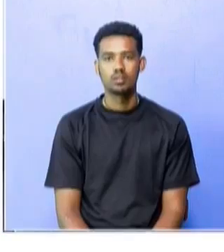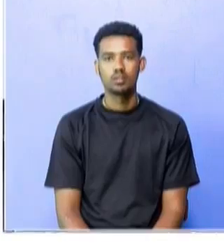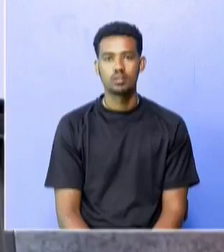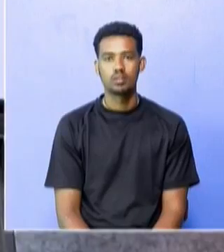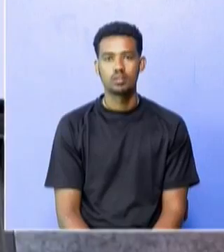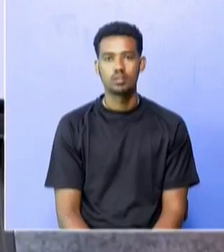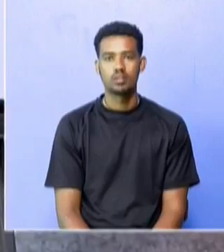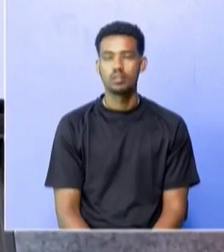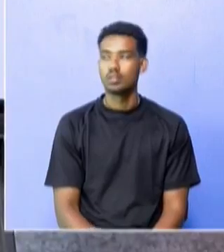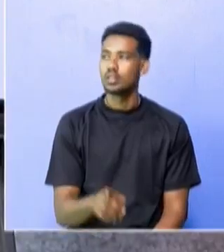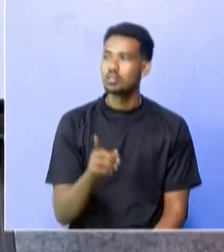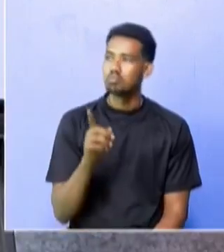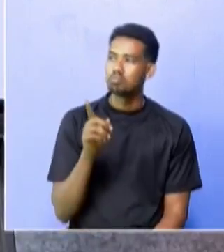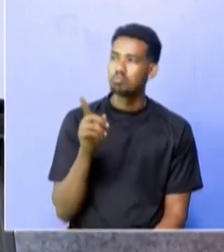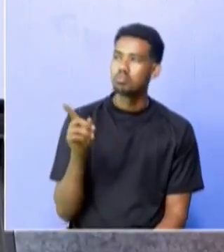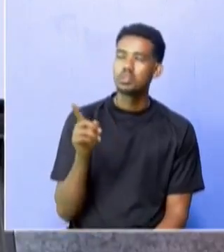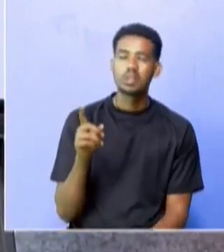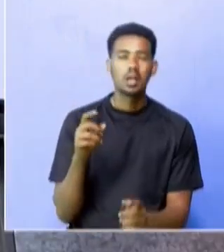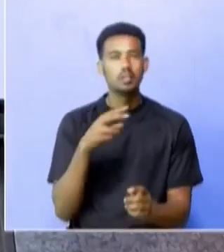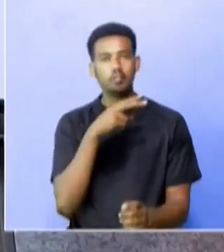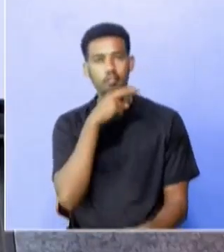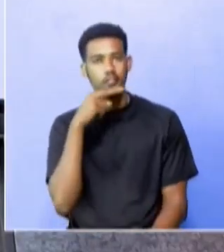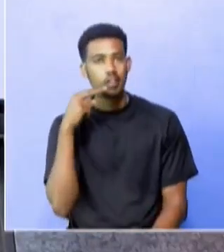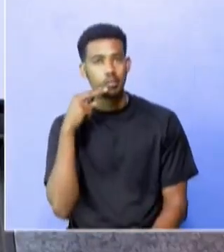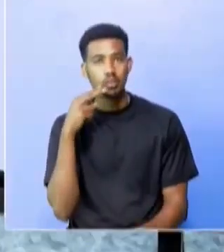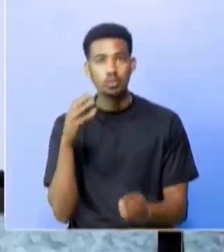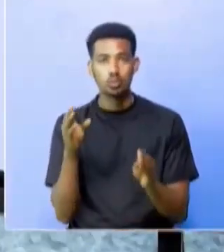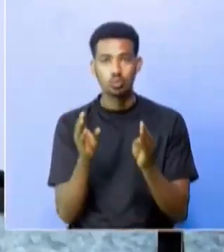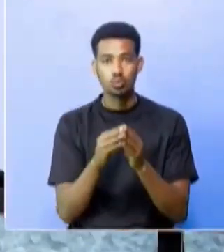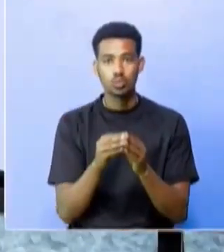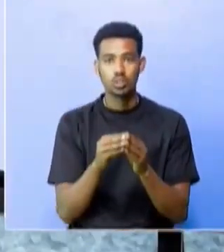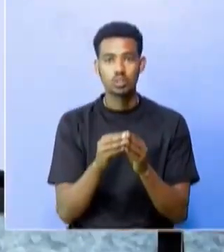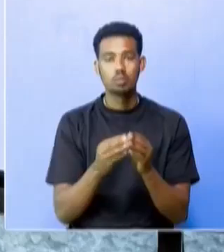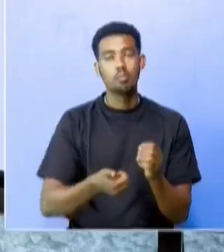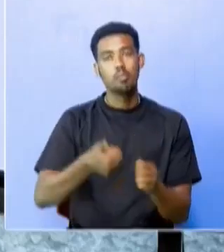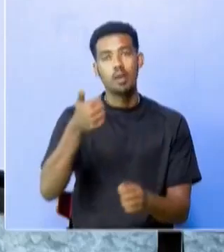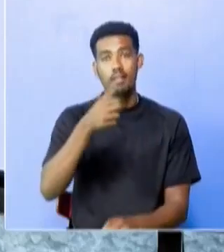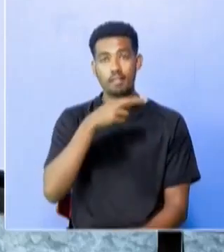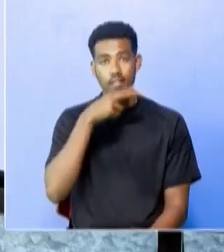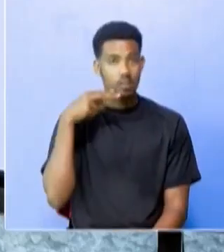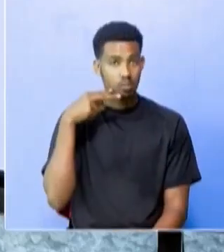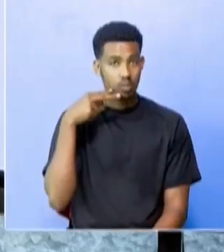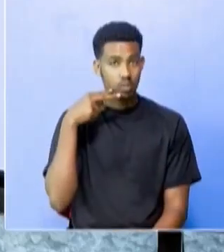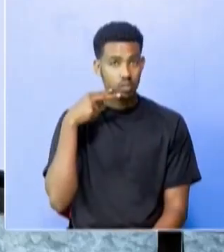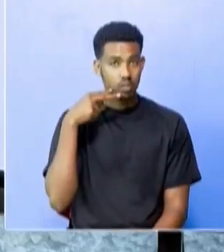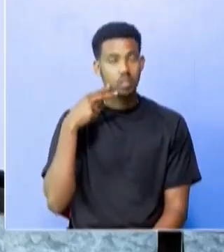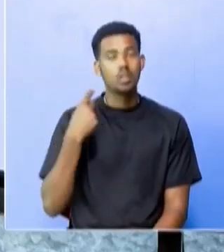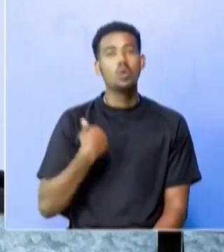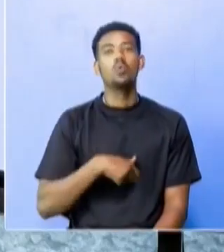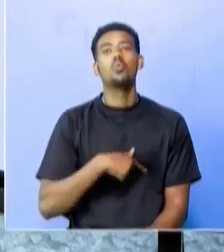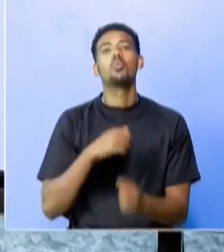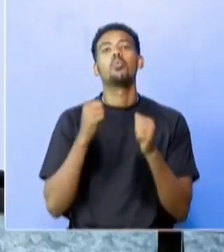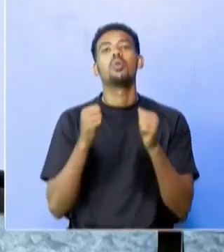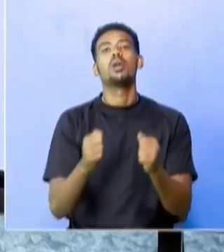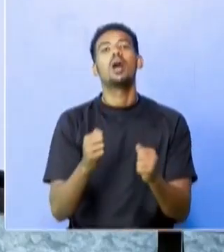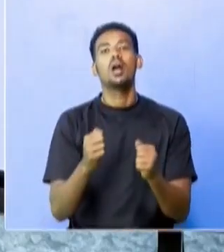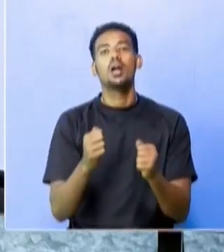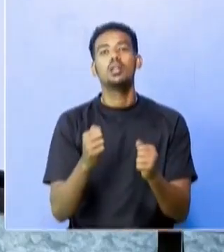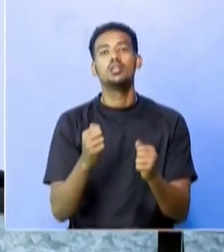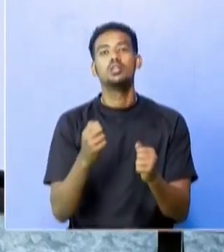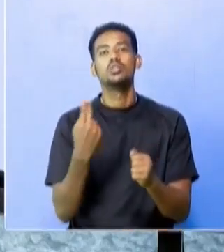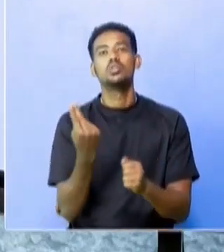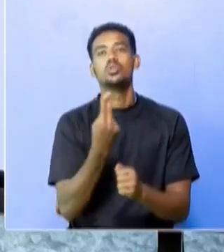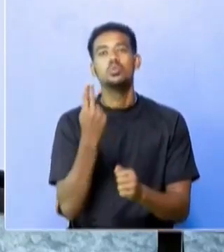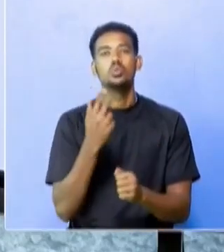So these are verbs with our main verbs. So we can use